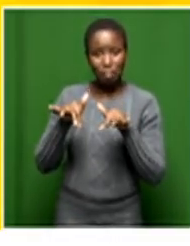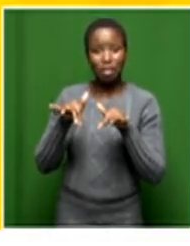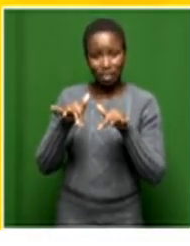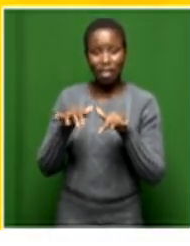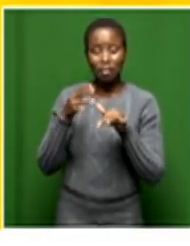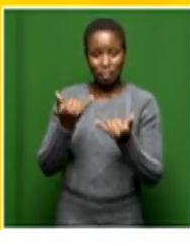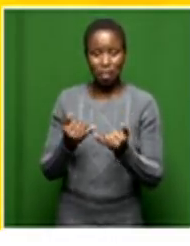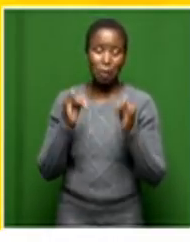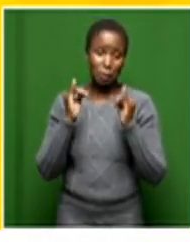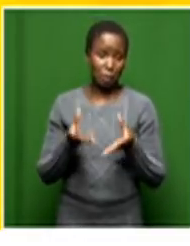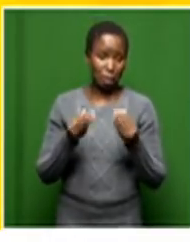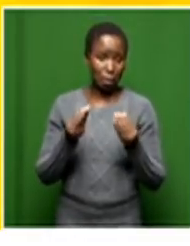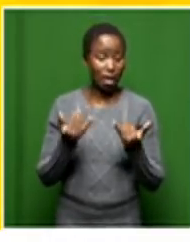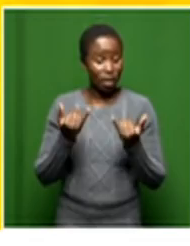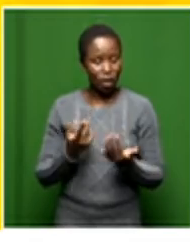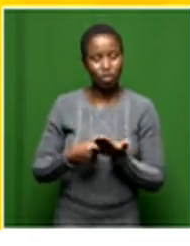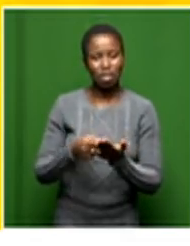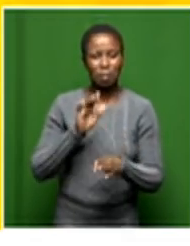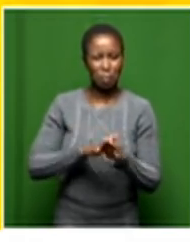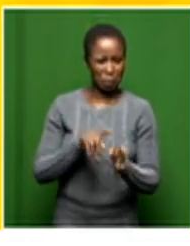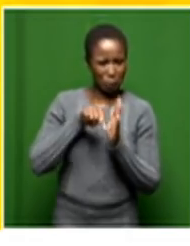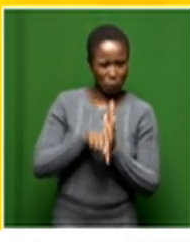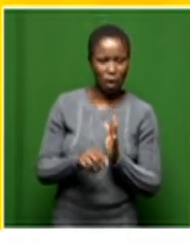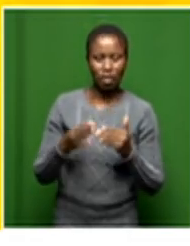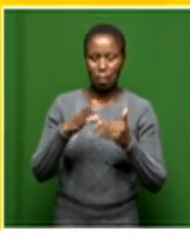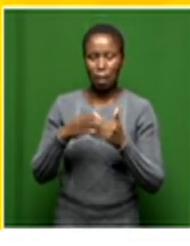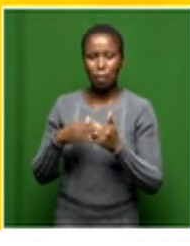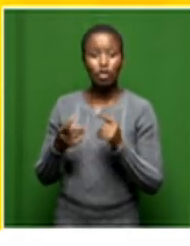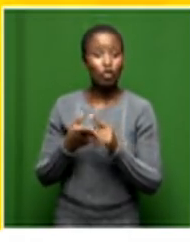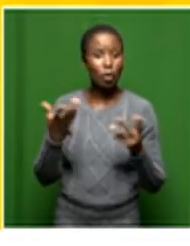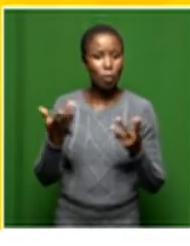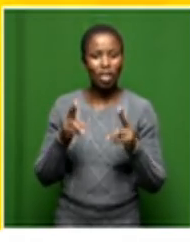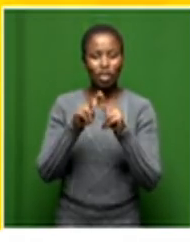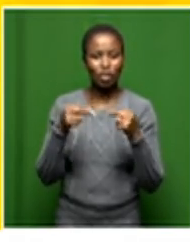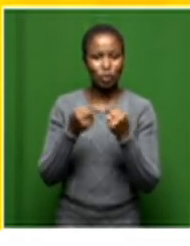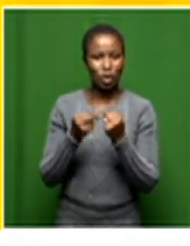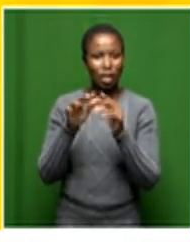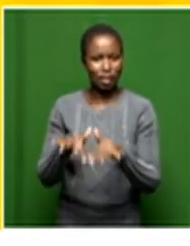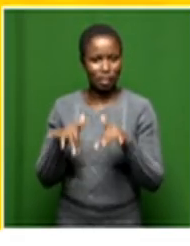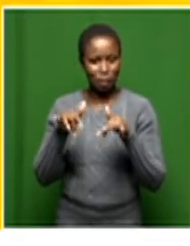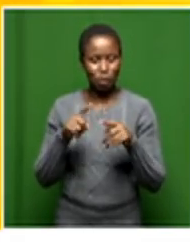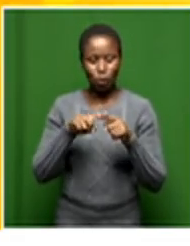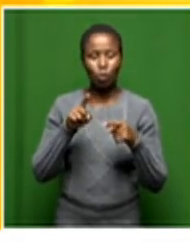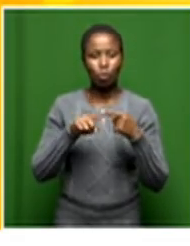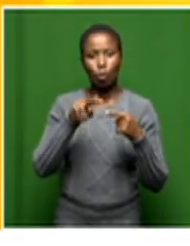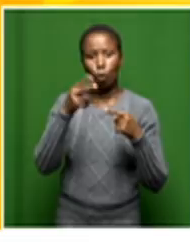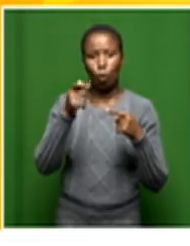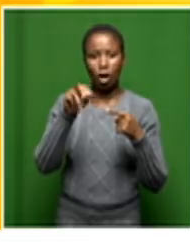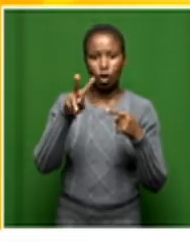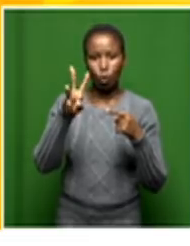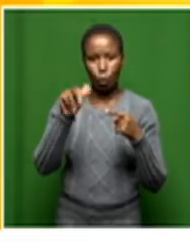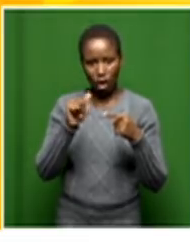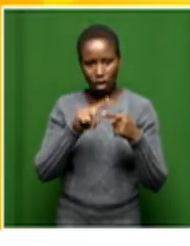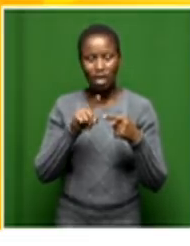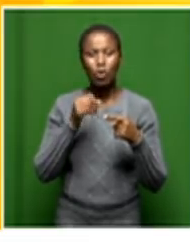And joining us now to discuss these issues further are members of the National Assembly, Nqabayomzi Kwankwa, who's the Deputy